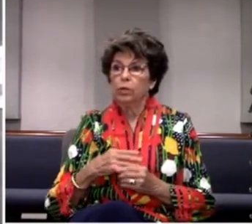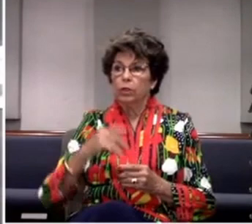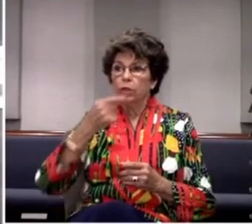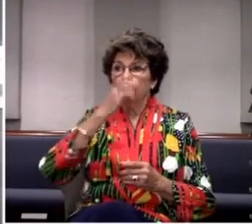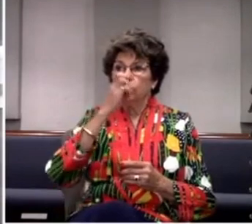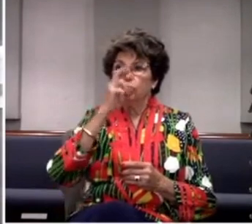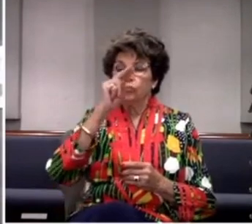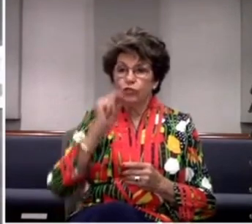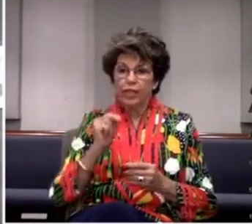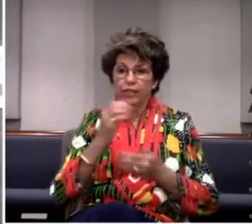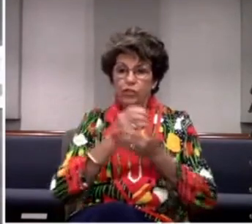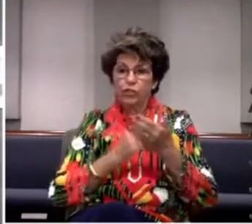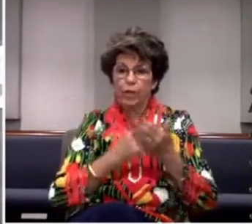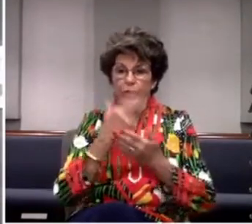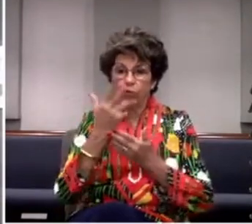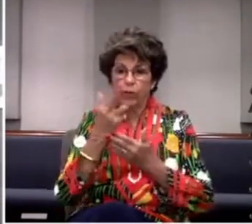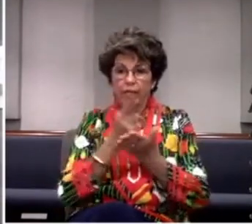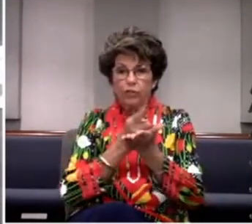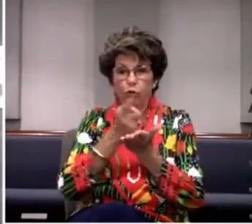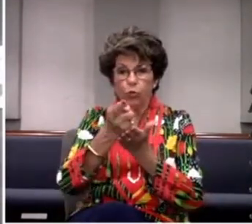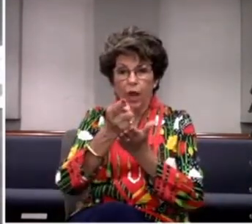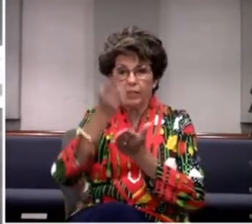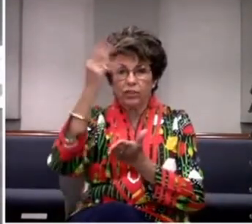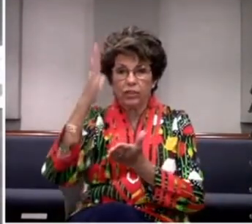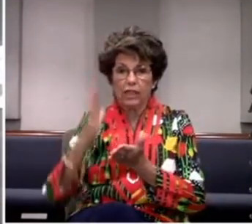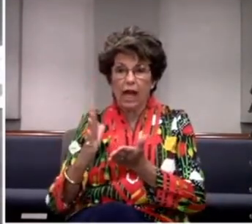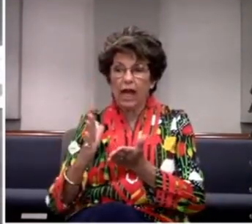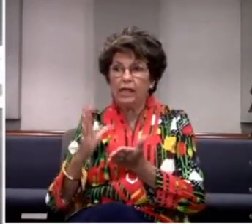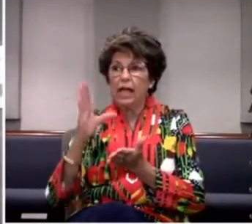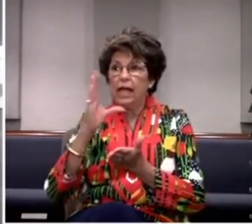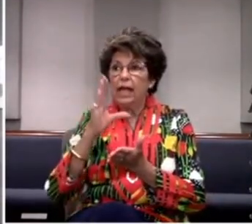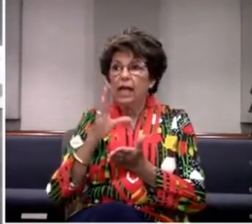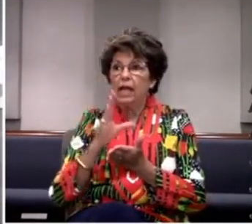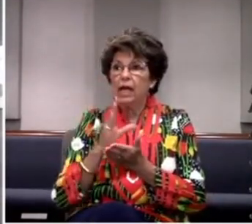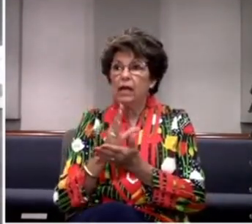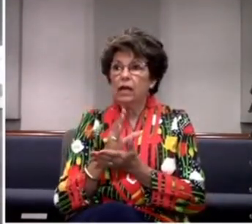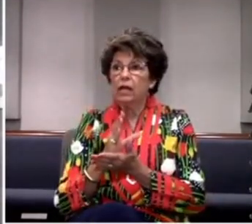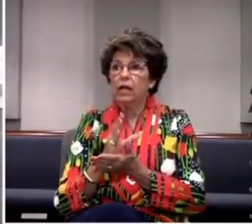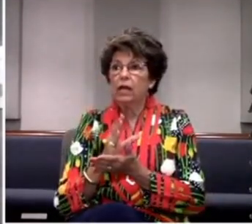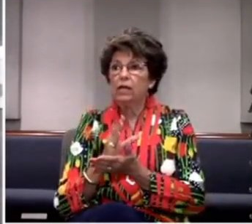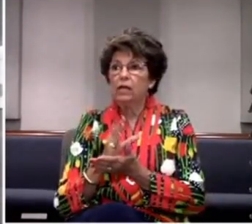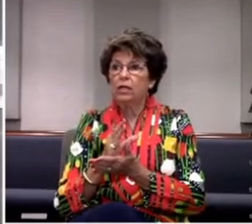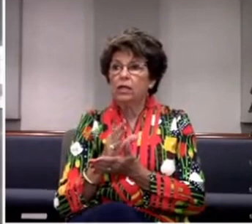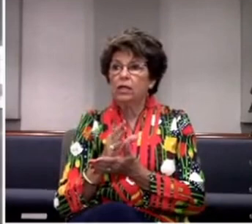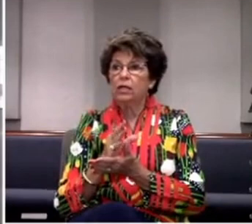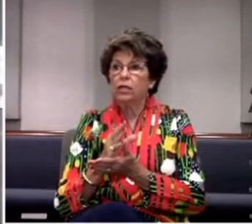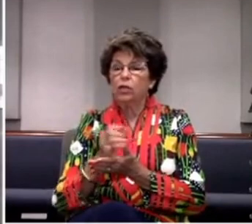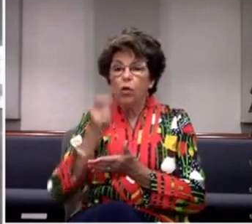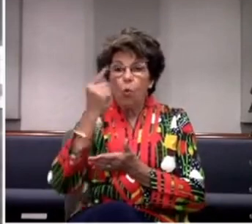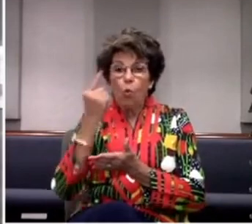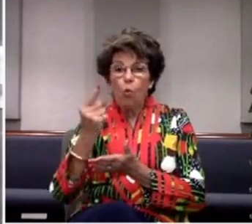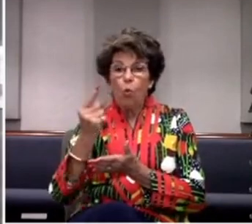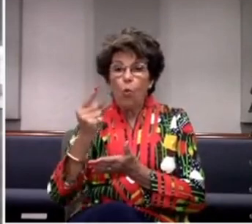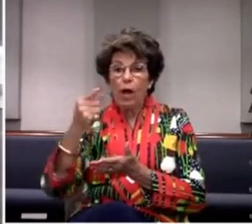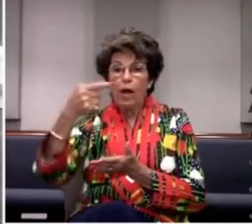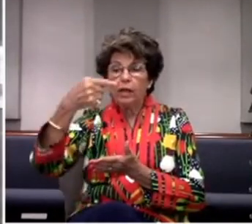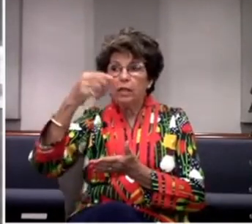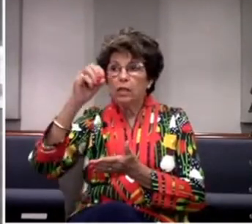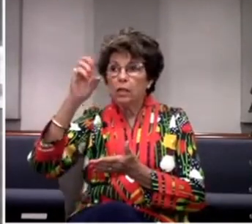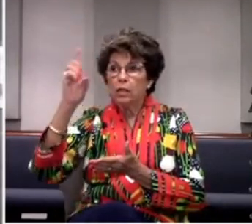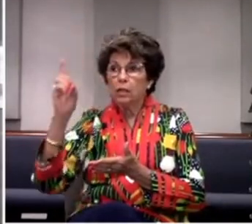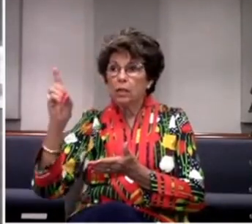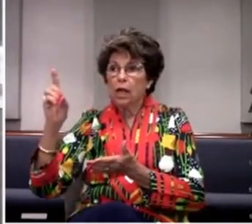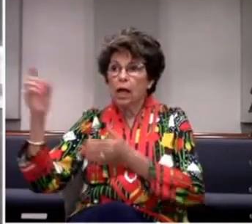3 is a righteous God and a wicked God. One God brings salvation. One God